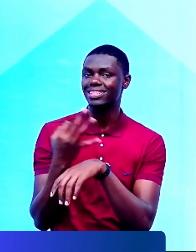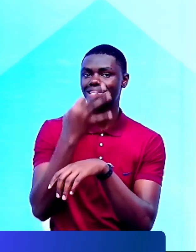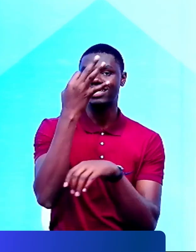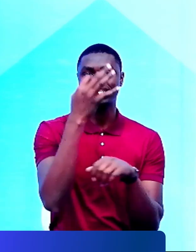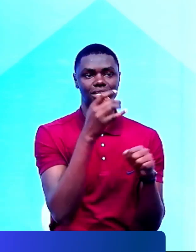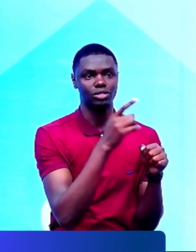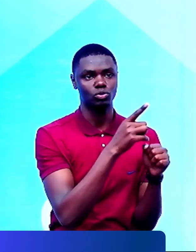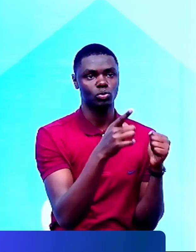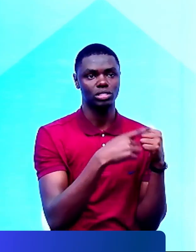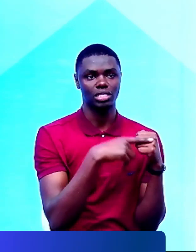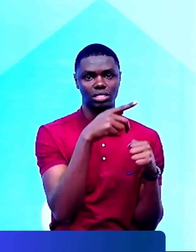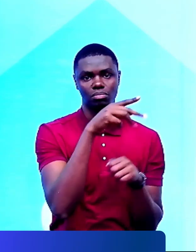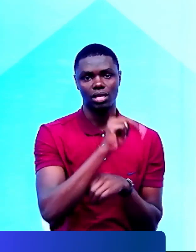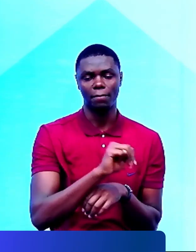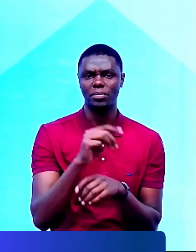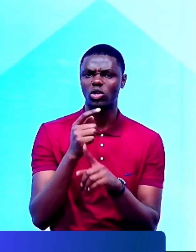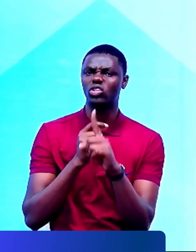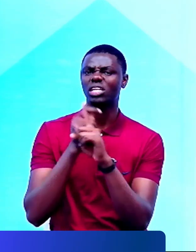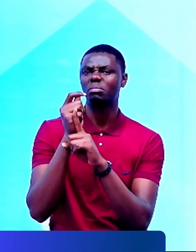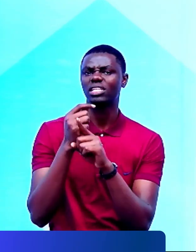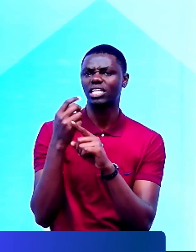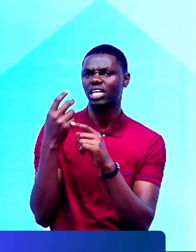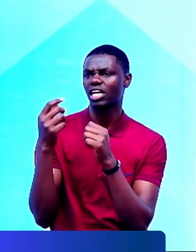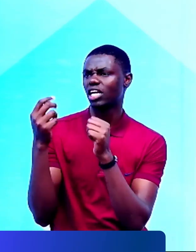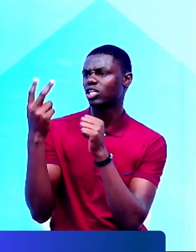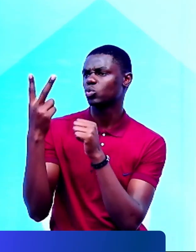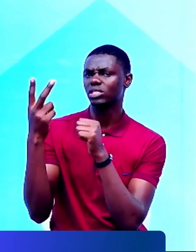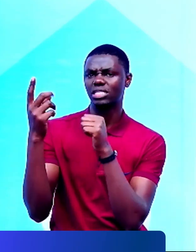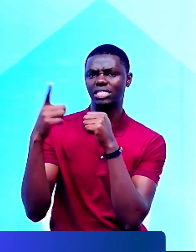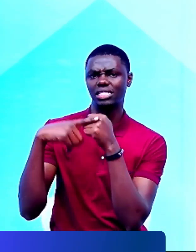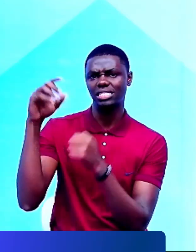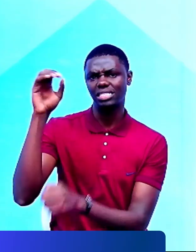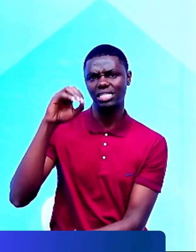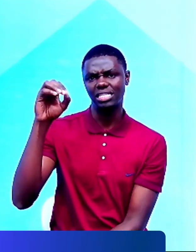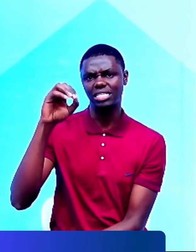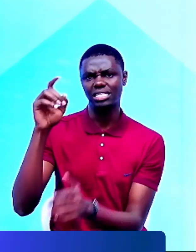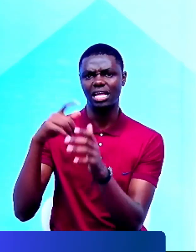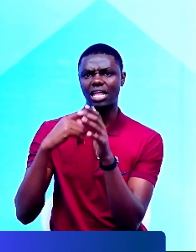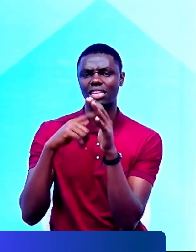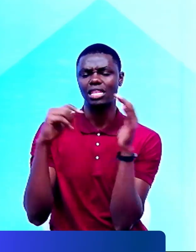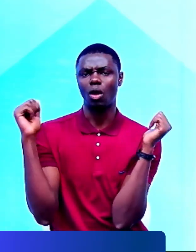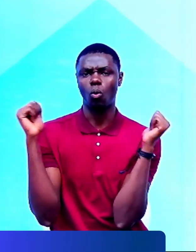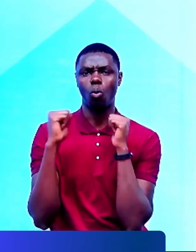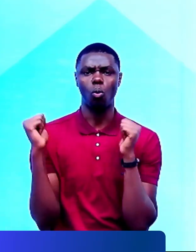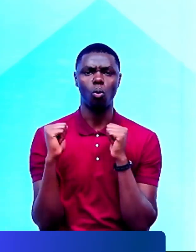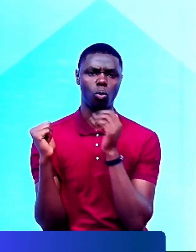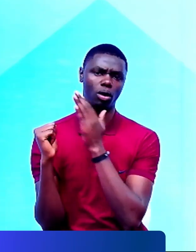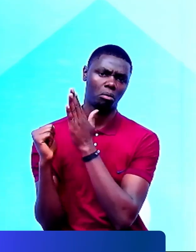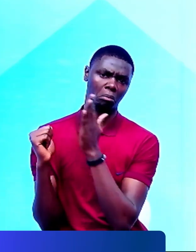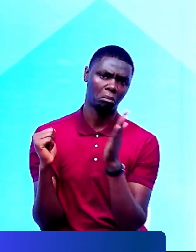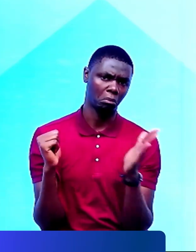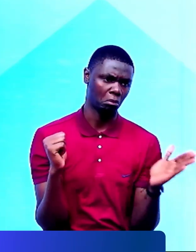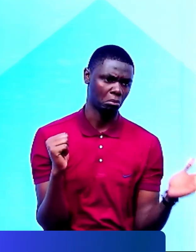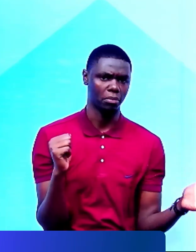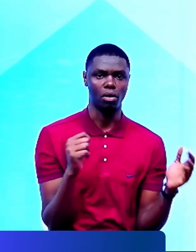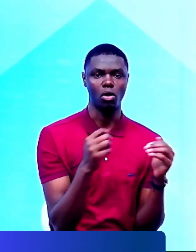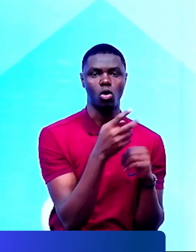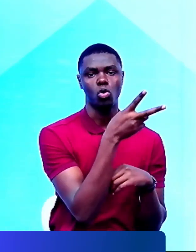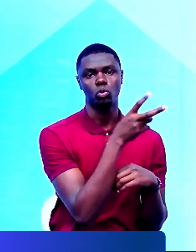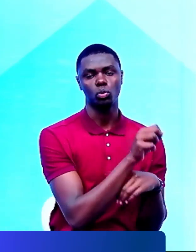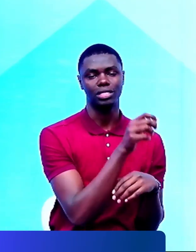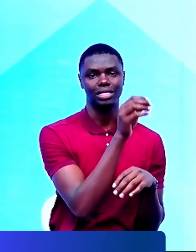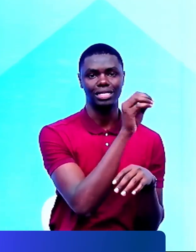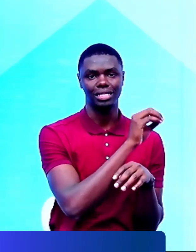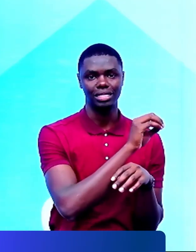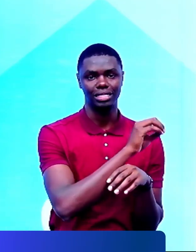with temperatures peaking around 26 degrees Celsius, then cooling to the low of 20 degrees Celsius